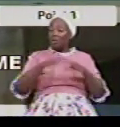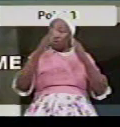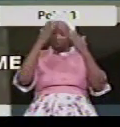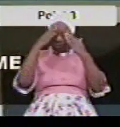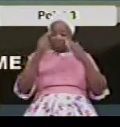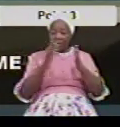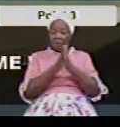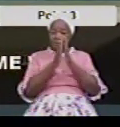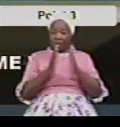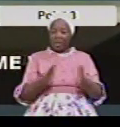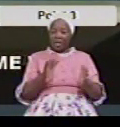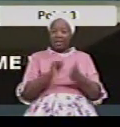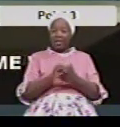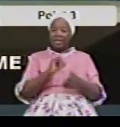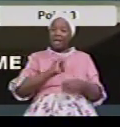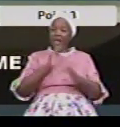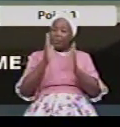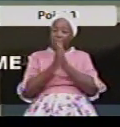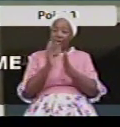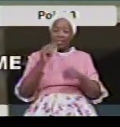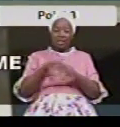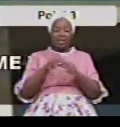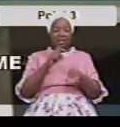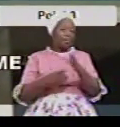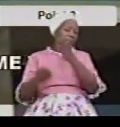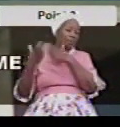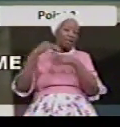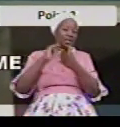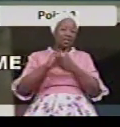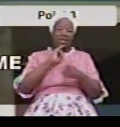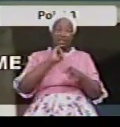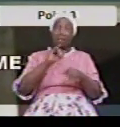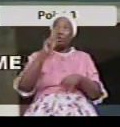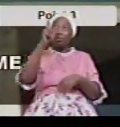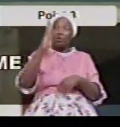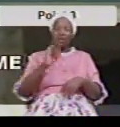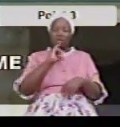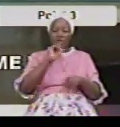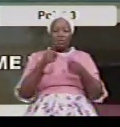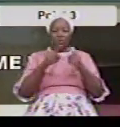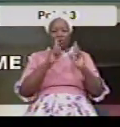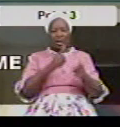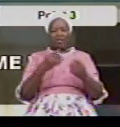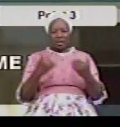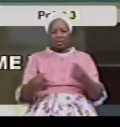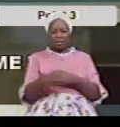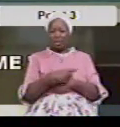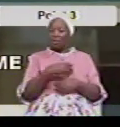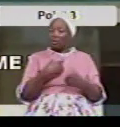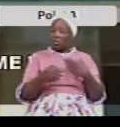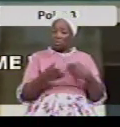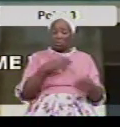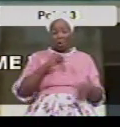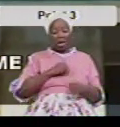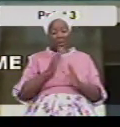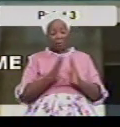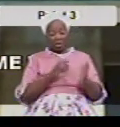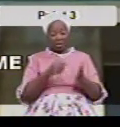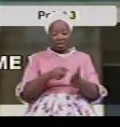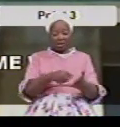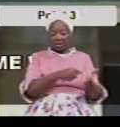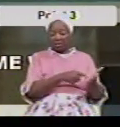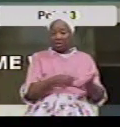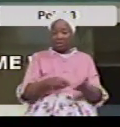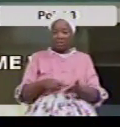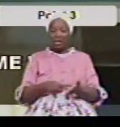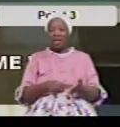I prayed in the past that he's going to answer today. Although I planned this, and I planned this, and I